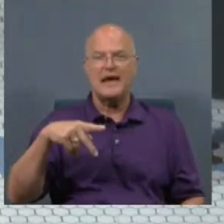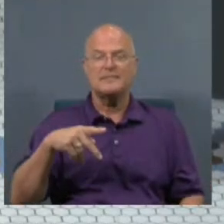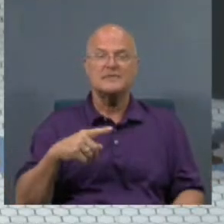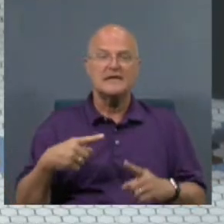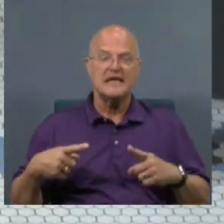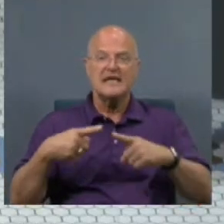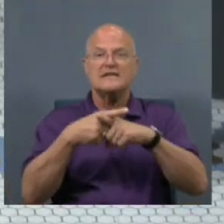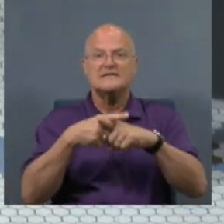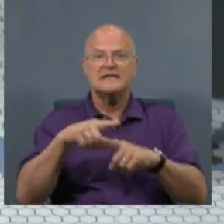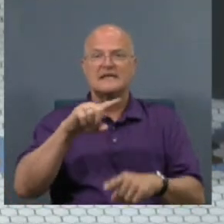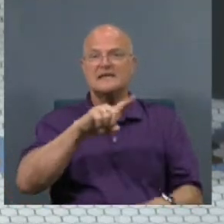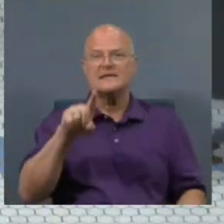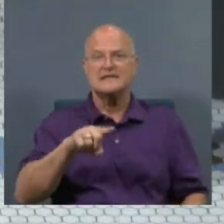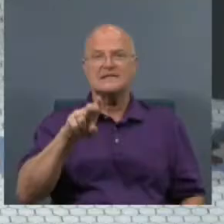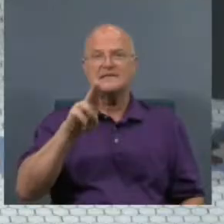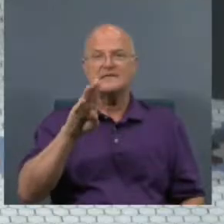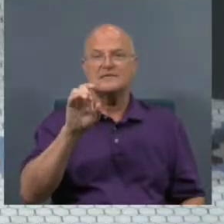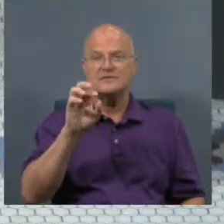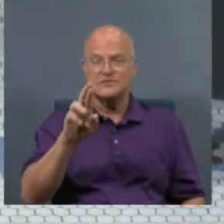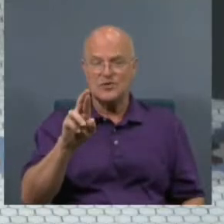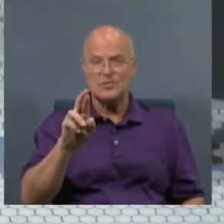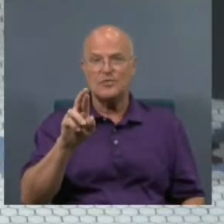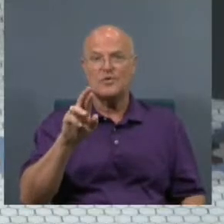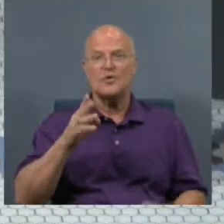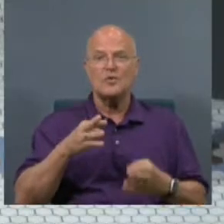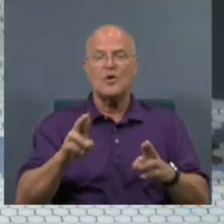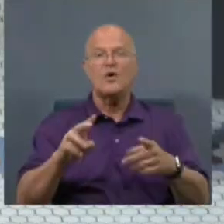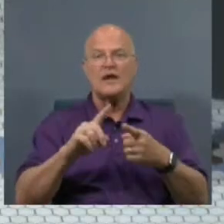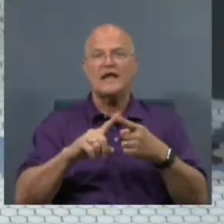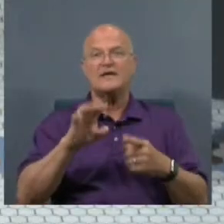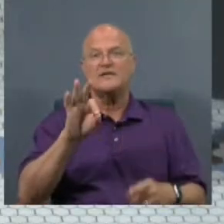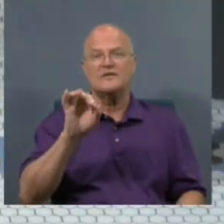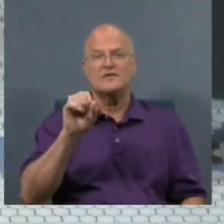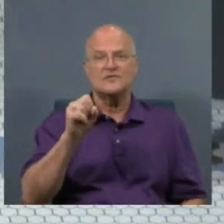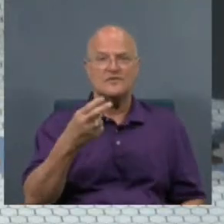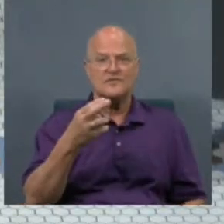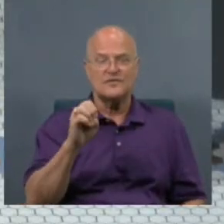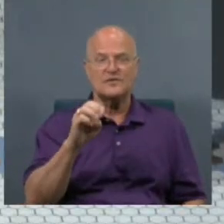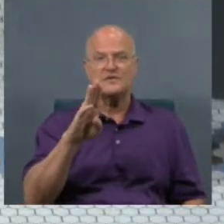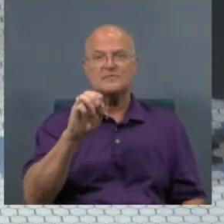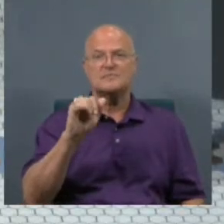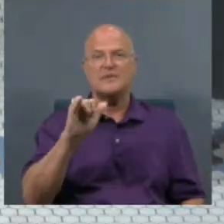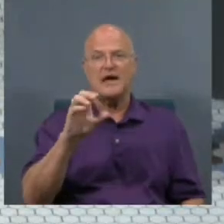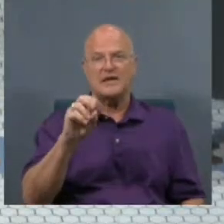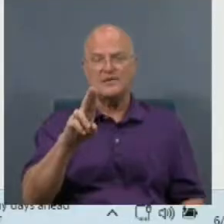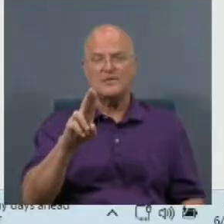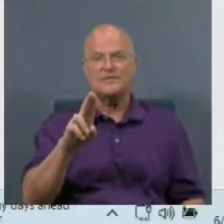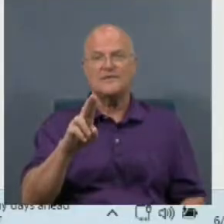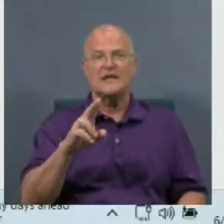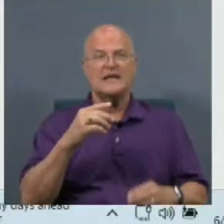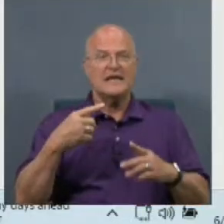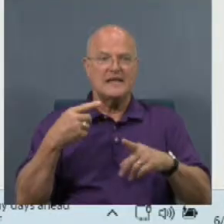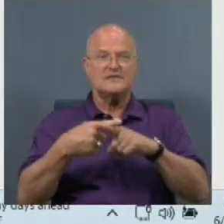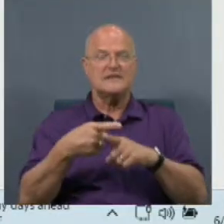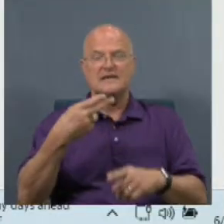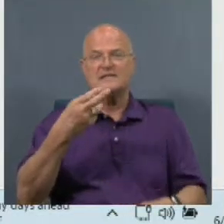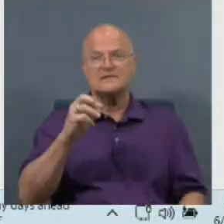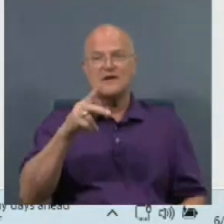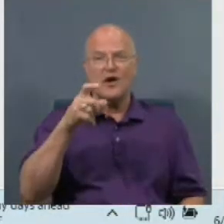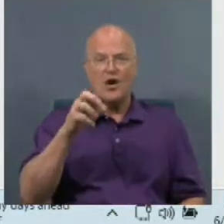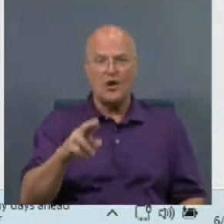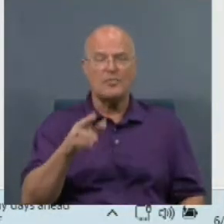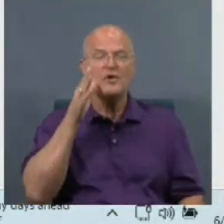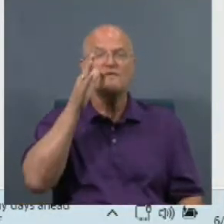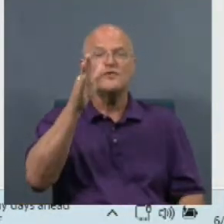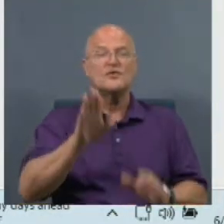intersect with Zuber Road at the east and extend westward towards the Fush Bayou. The road is intended to intersect Harper Road to the south upon